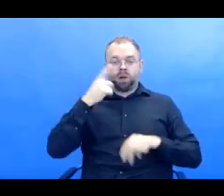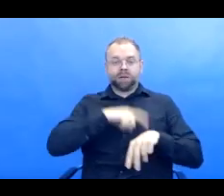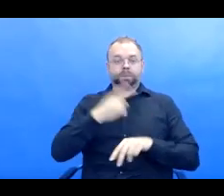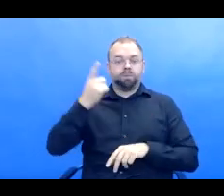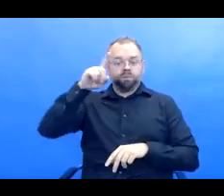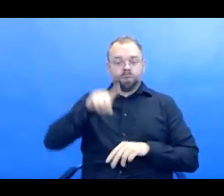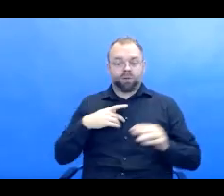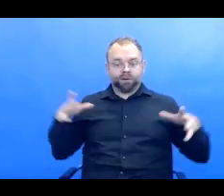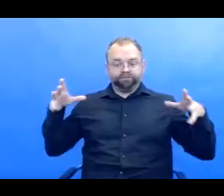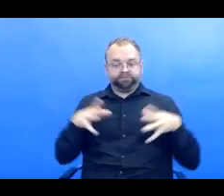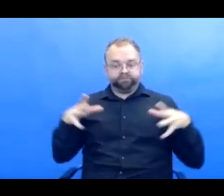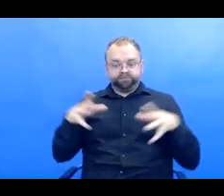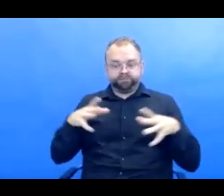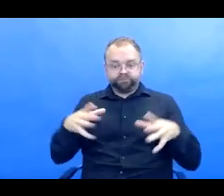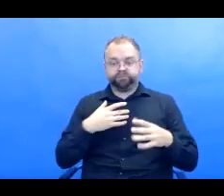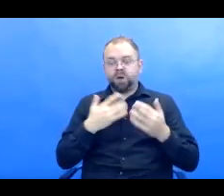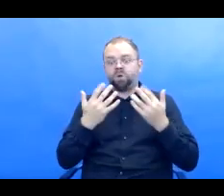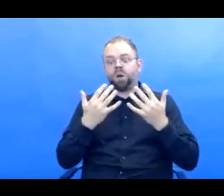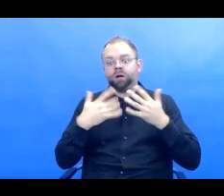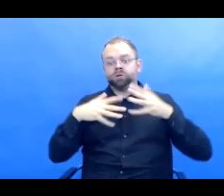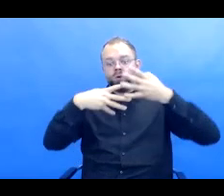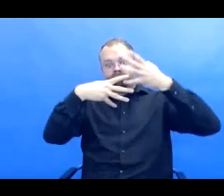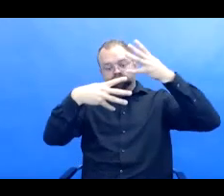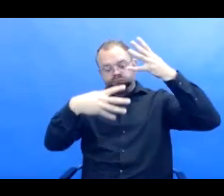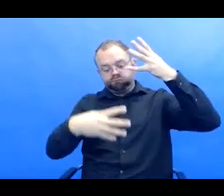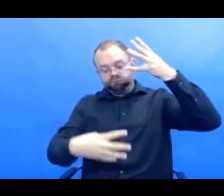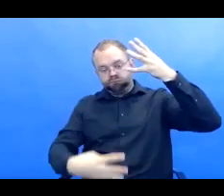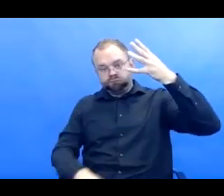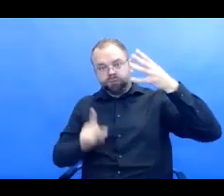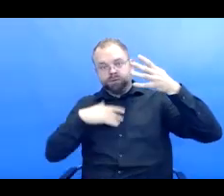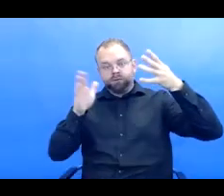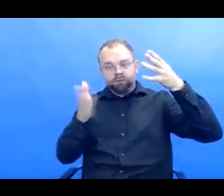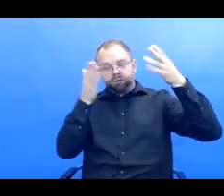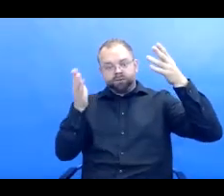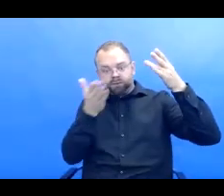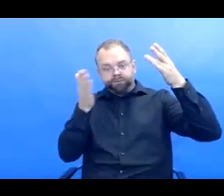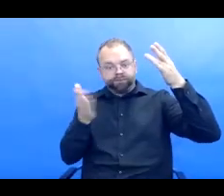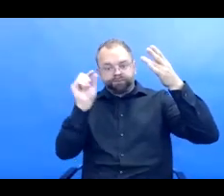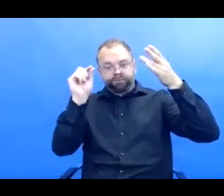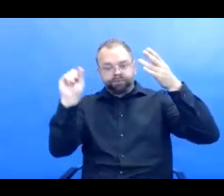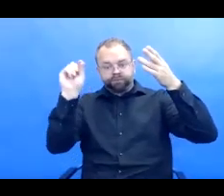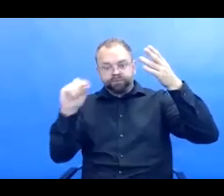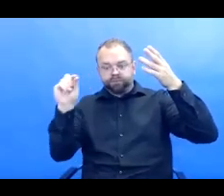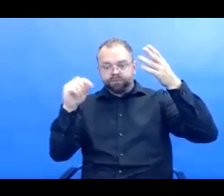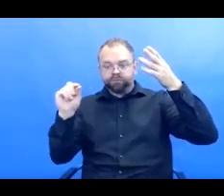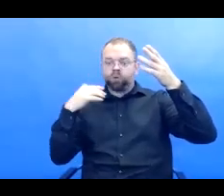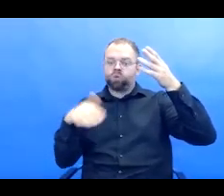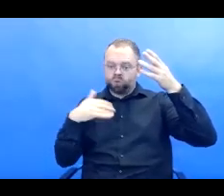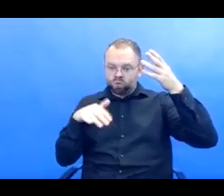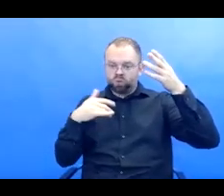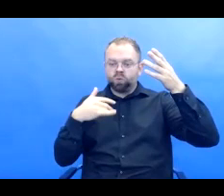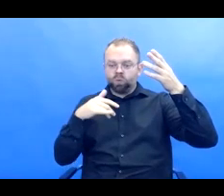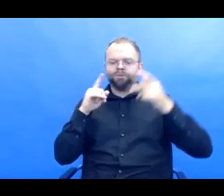accessing, the disability assessment. So once somebody has been seen by the medical